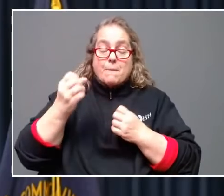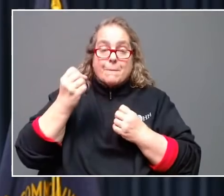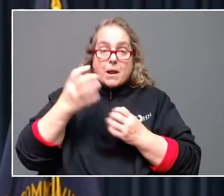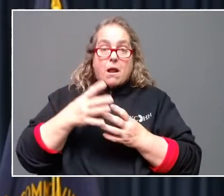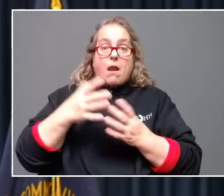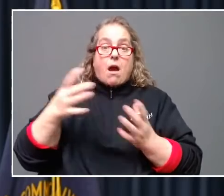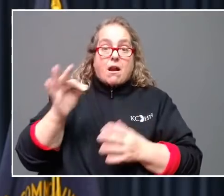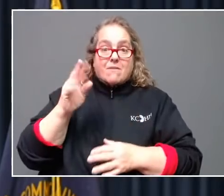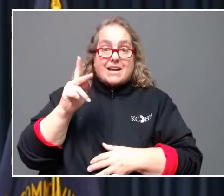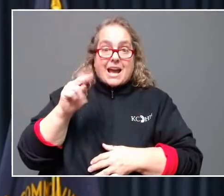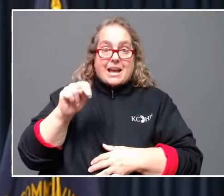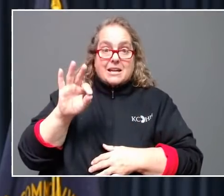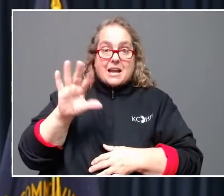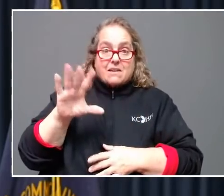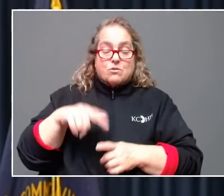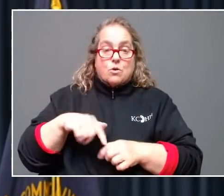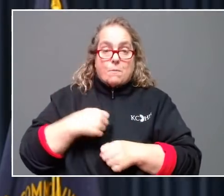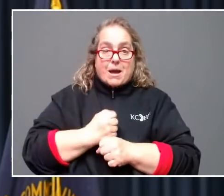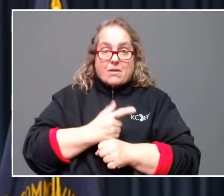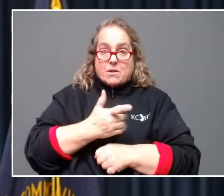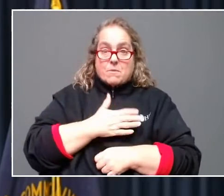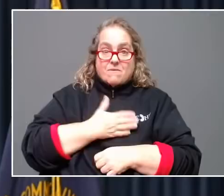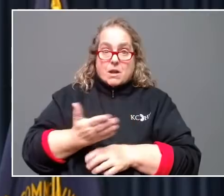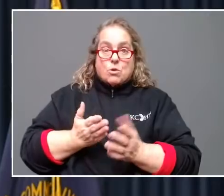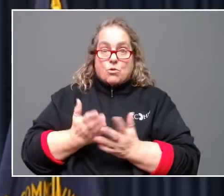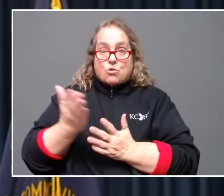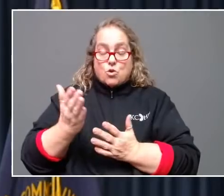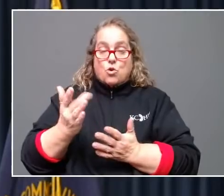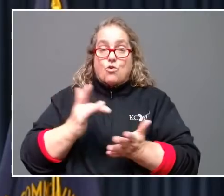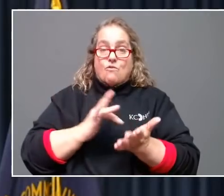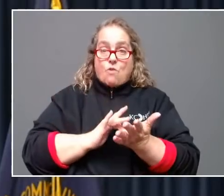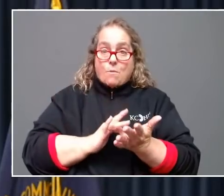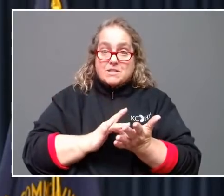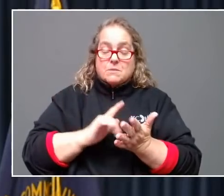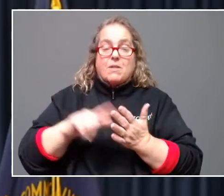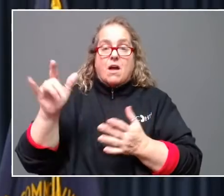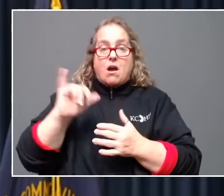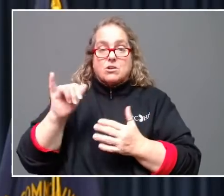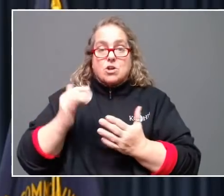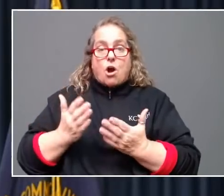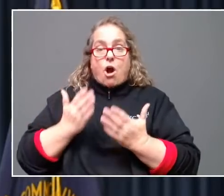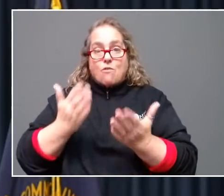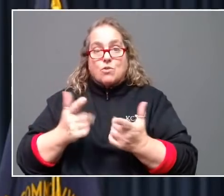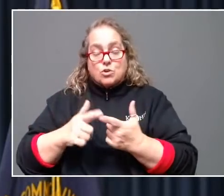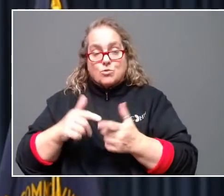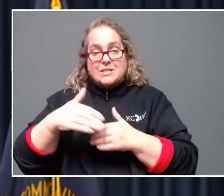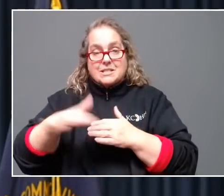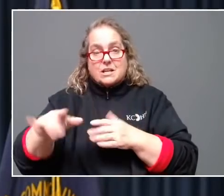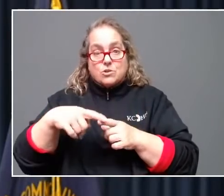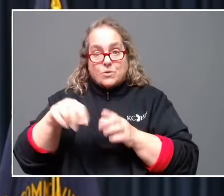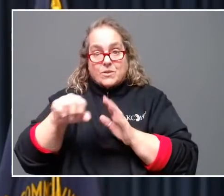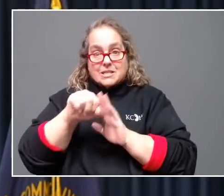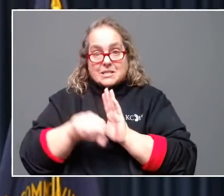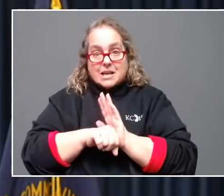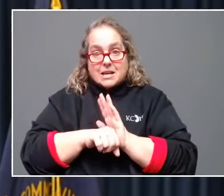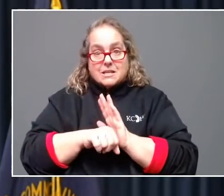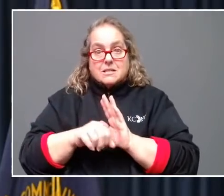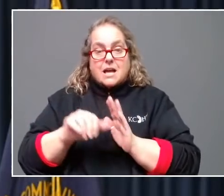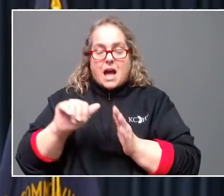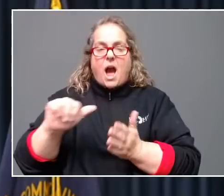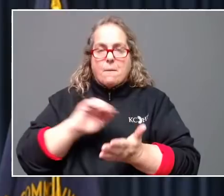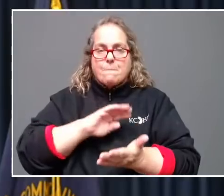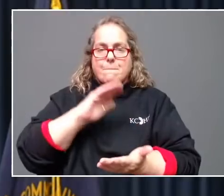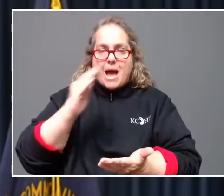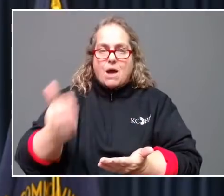them available apparently through pharmacies. And then they've also offered to send to the states an amount, and we should hopefully get